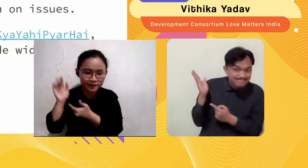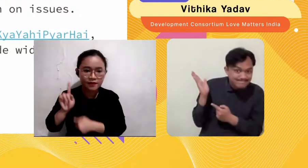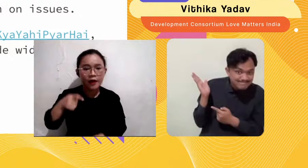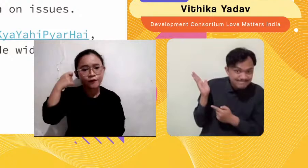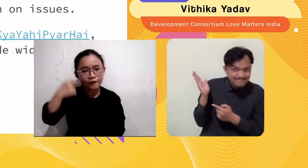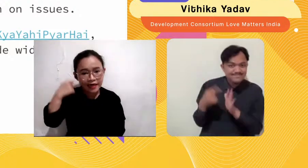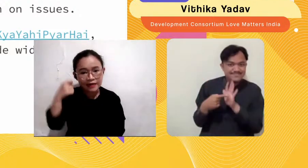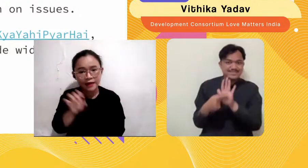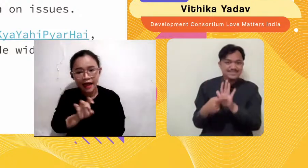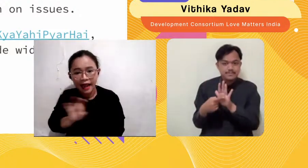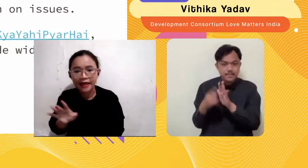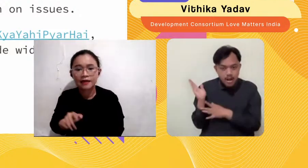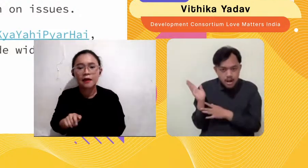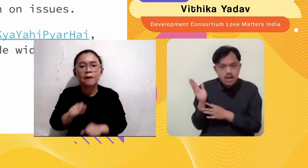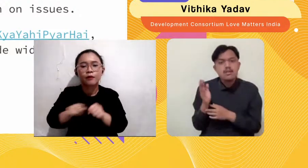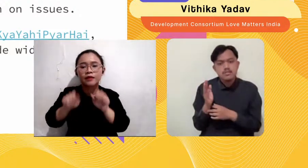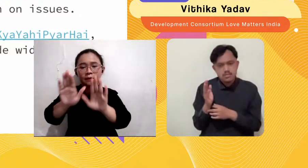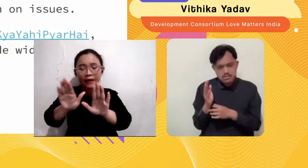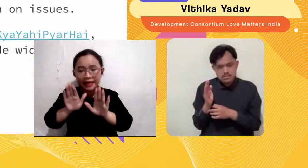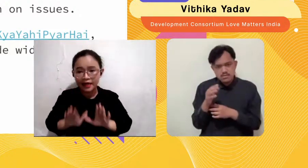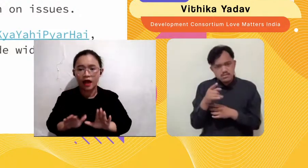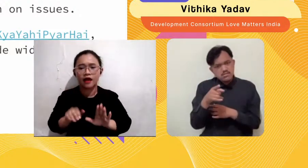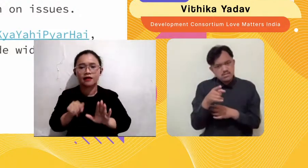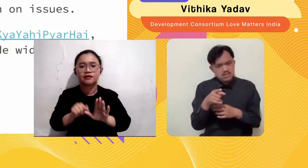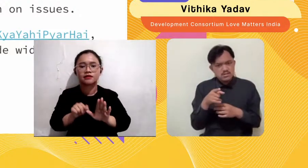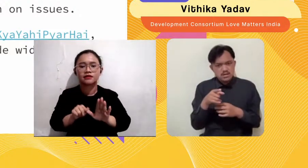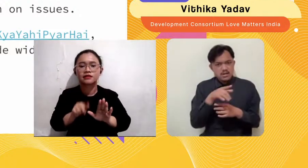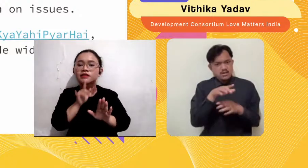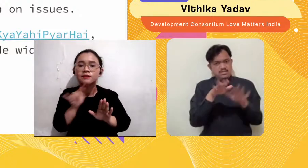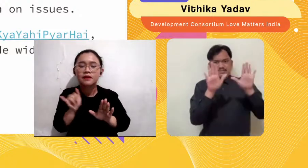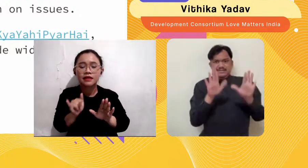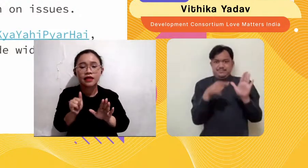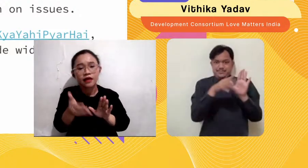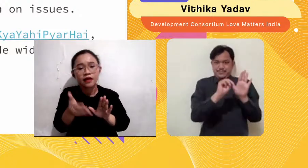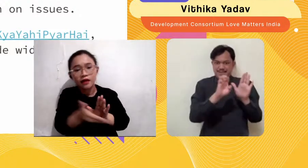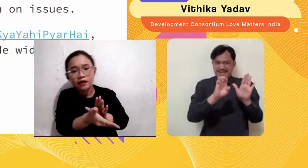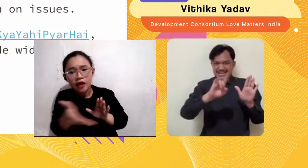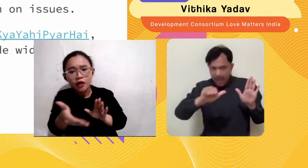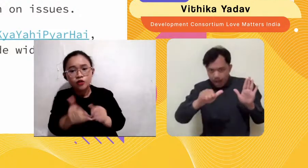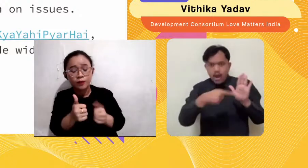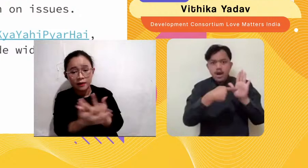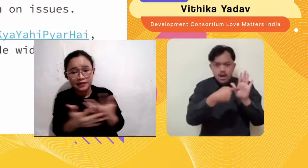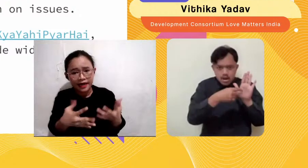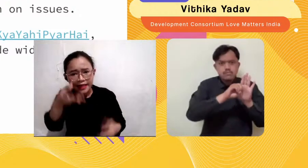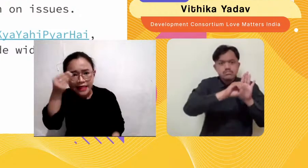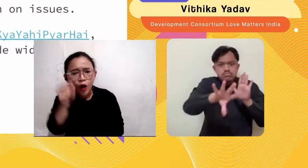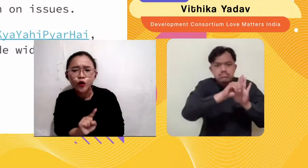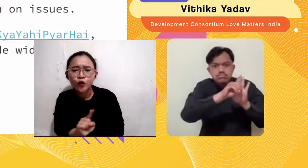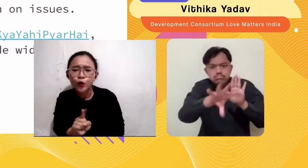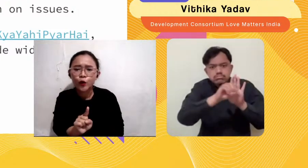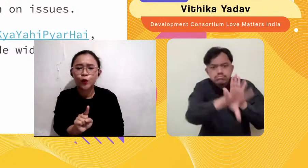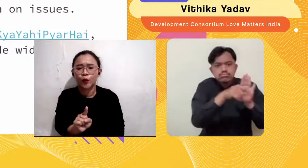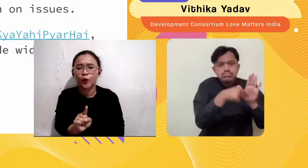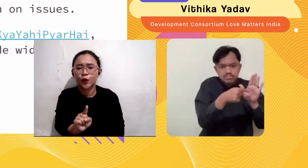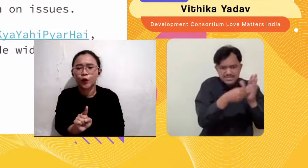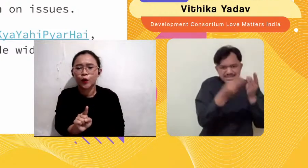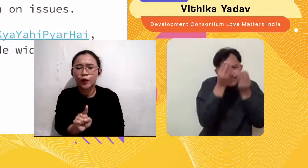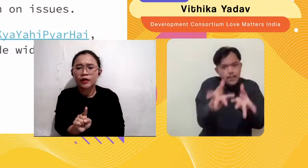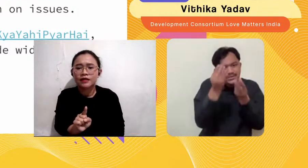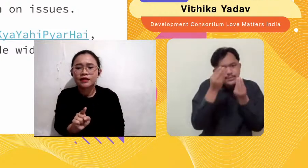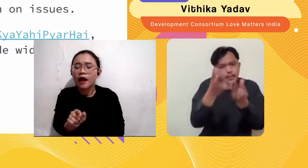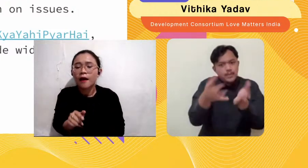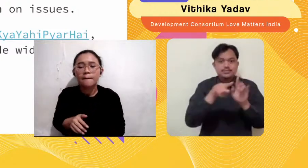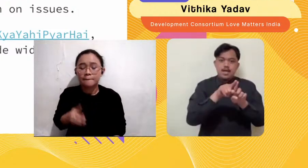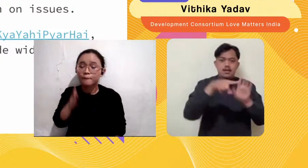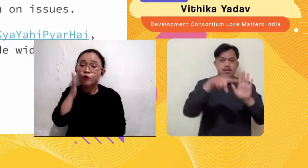actually never broken down for people to understand what it means to them, what it means for a young person. And that's also the kind of work that